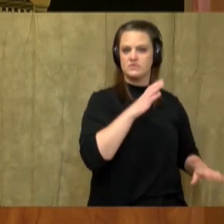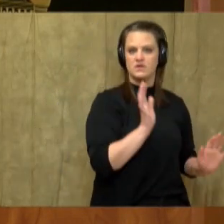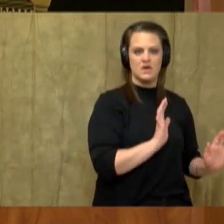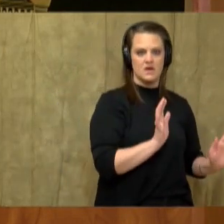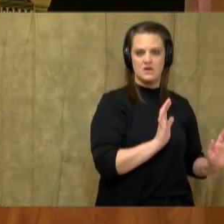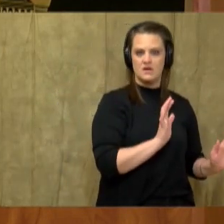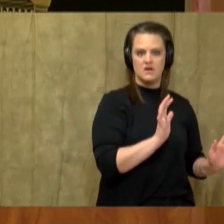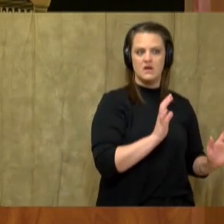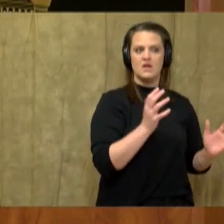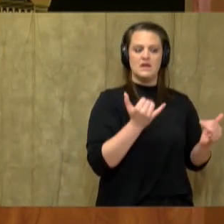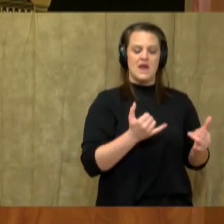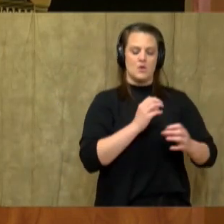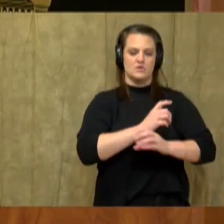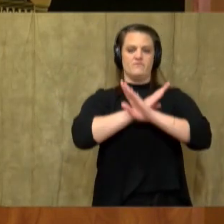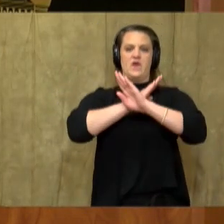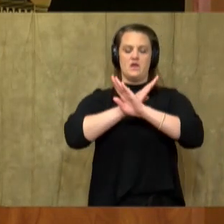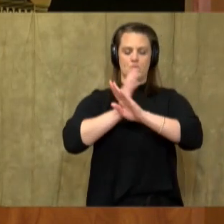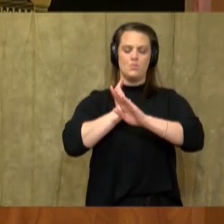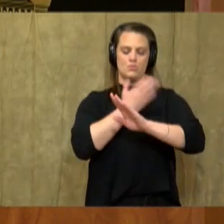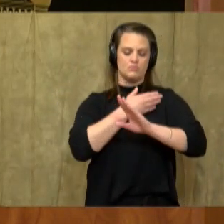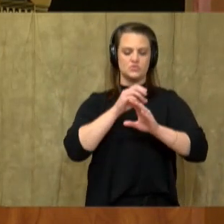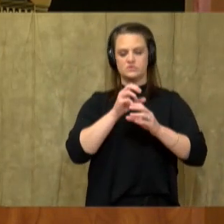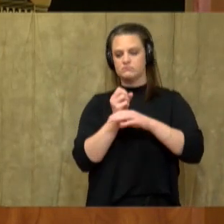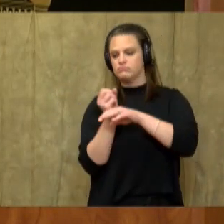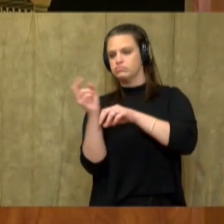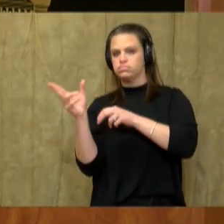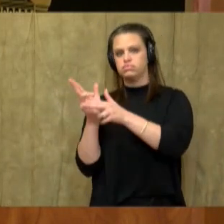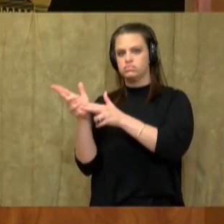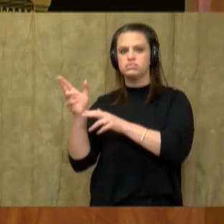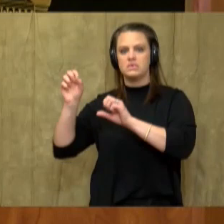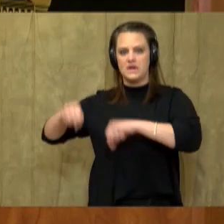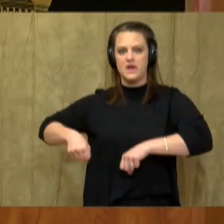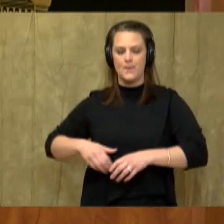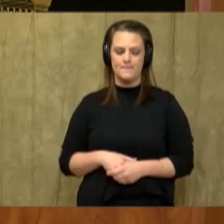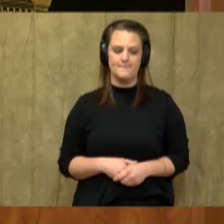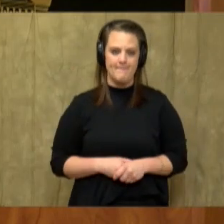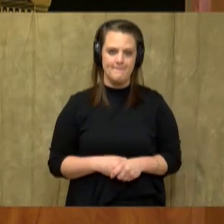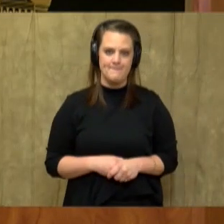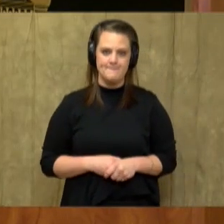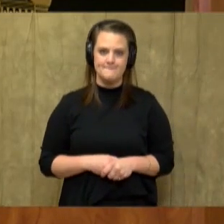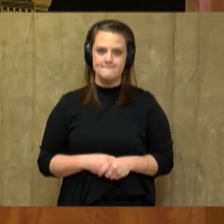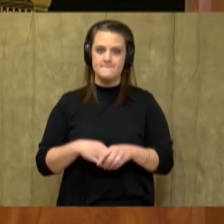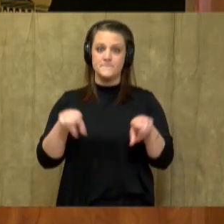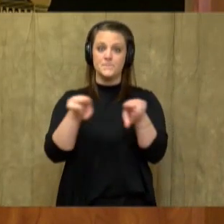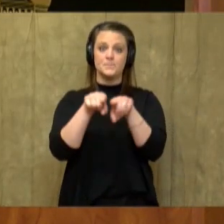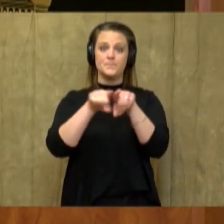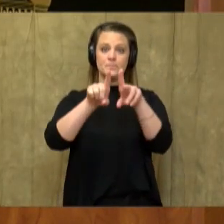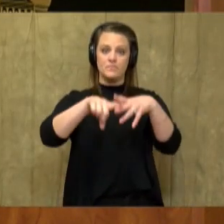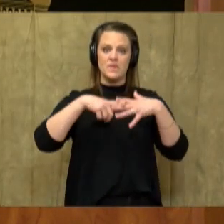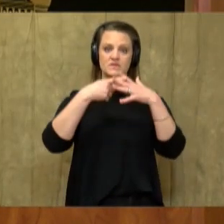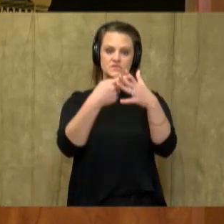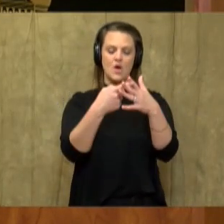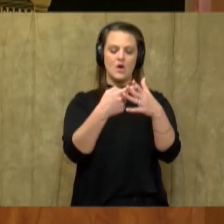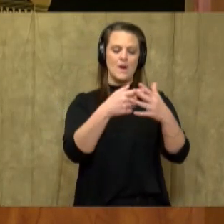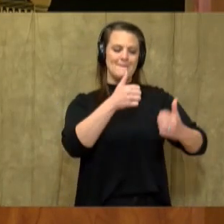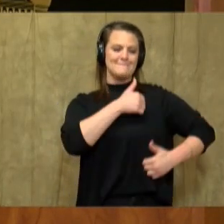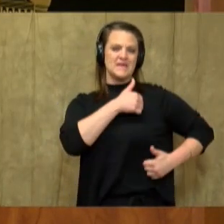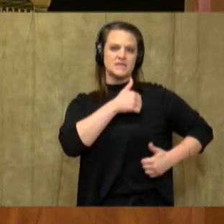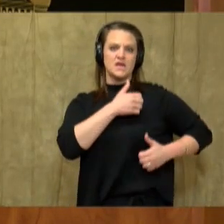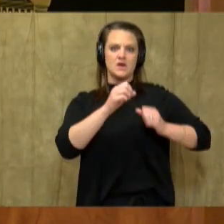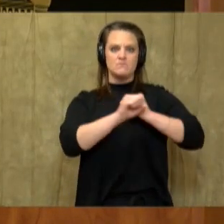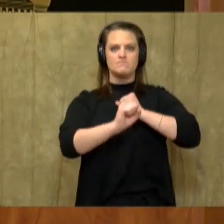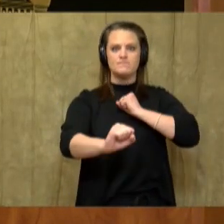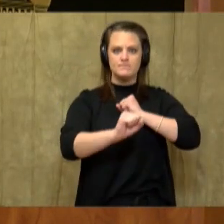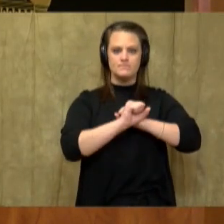to defend ourselves. We also initiate a military campaign called Operation Rolling